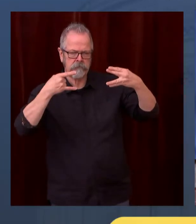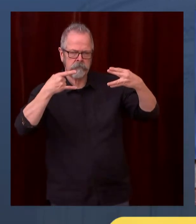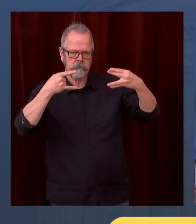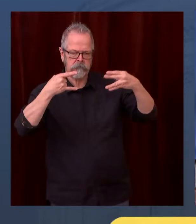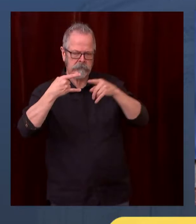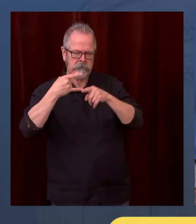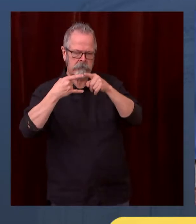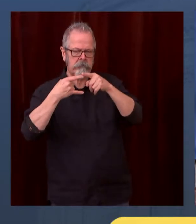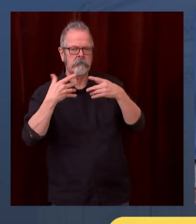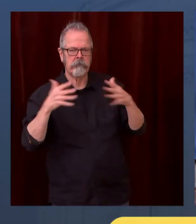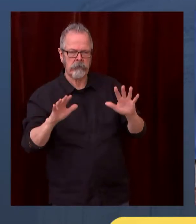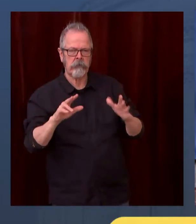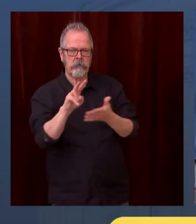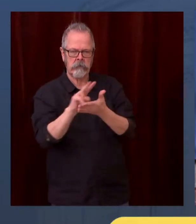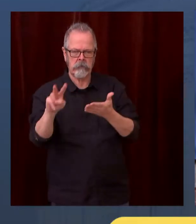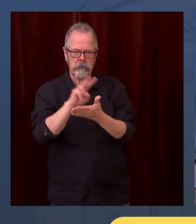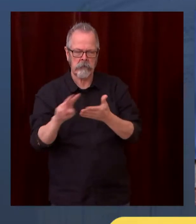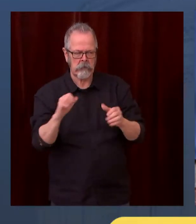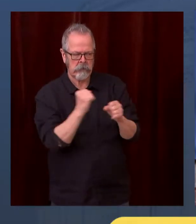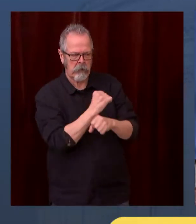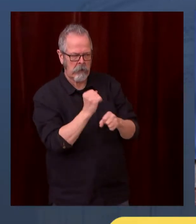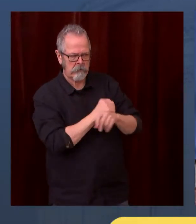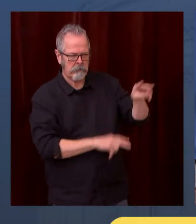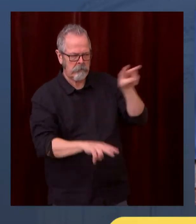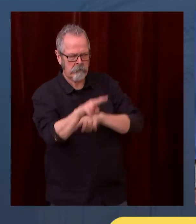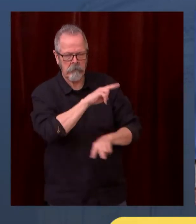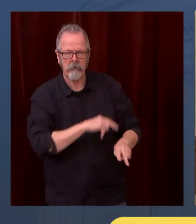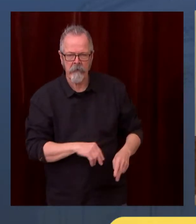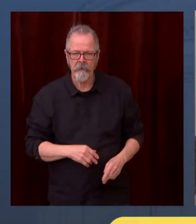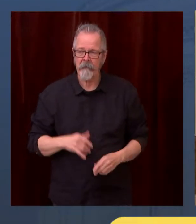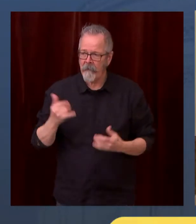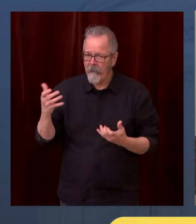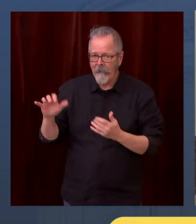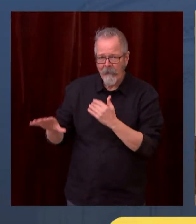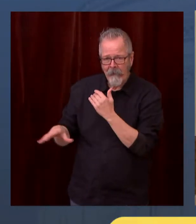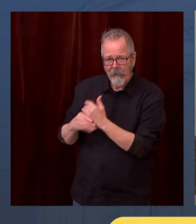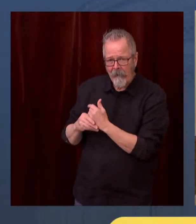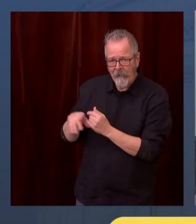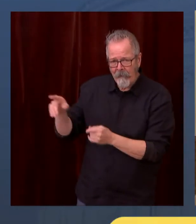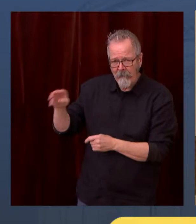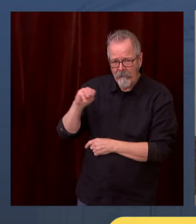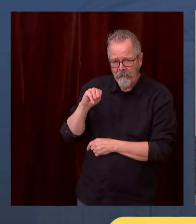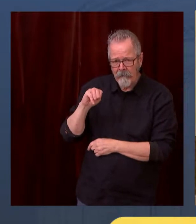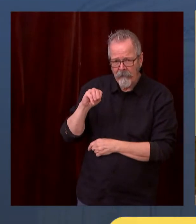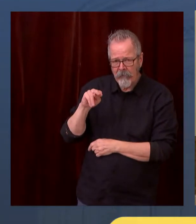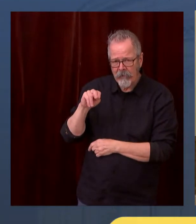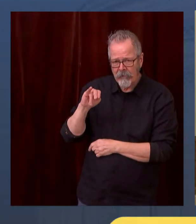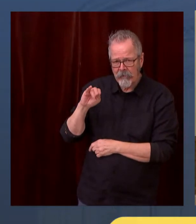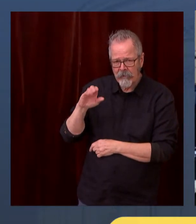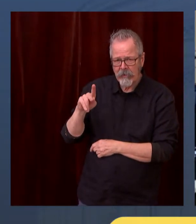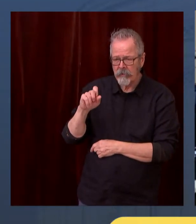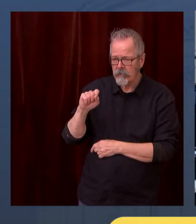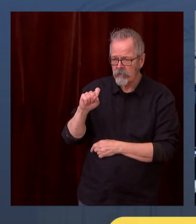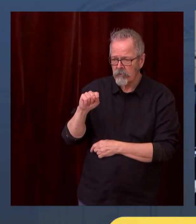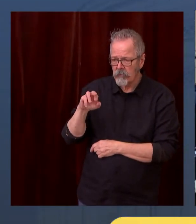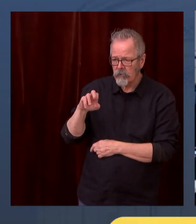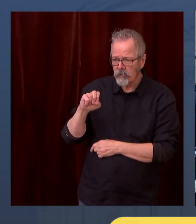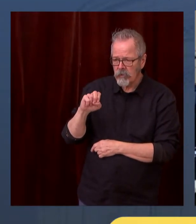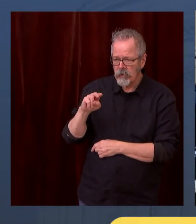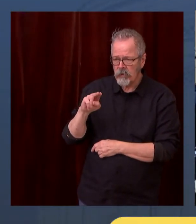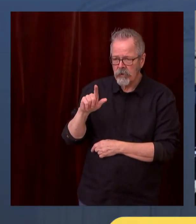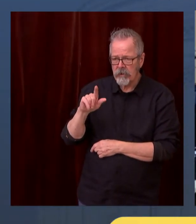insights? Governor, I think you did a terrific job answering the question. The one thing that I would add, especially when it comes to